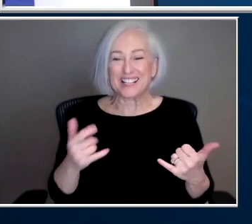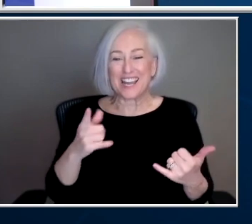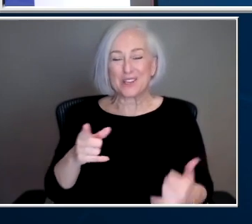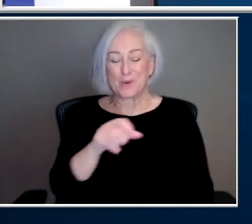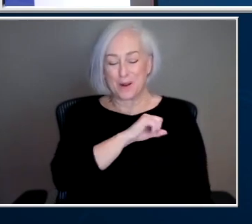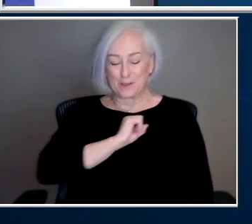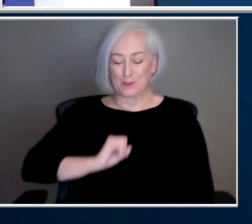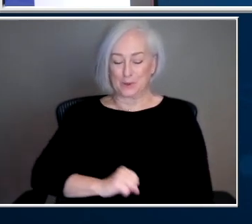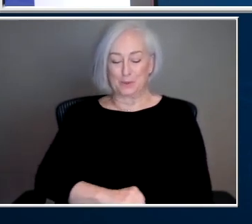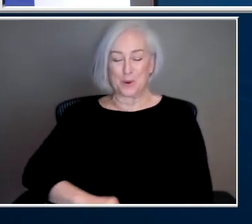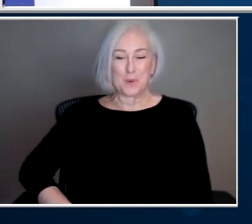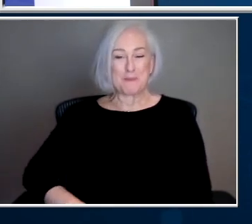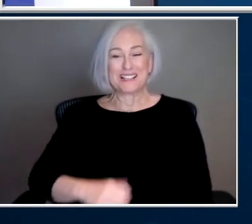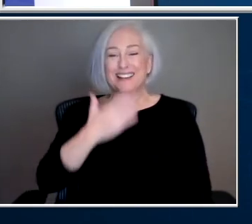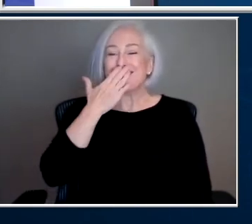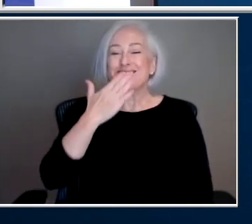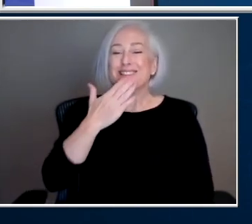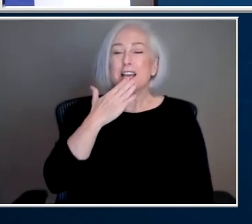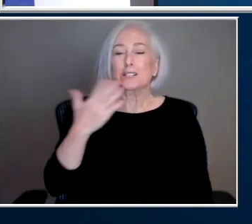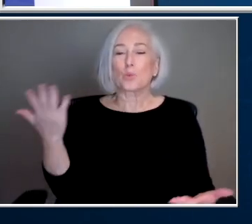people watching to know?